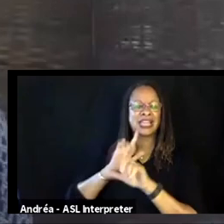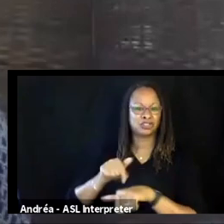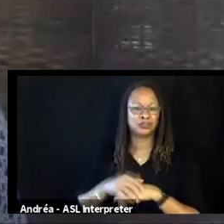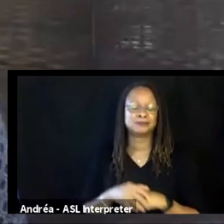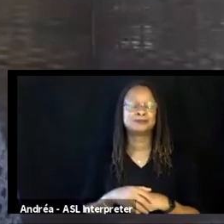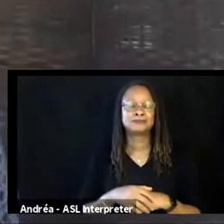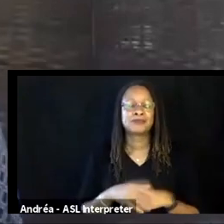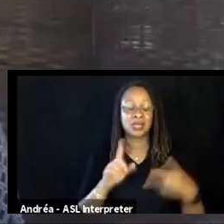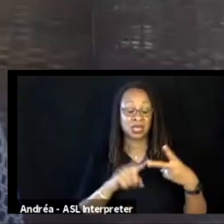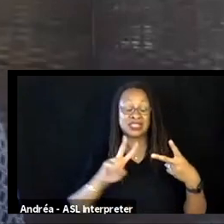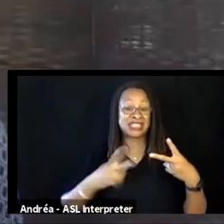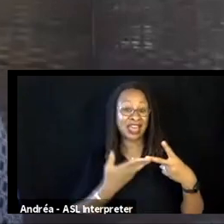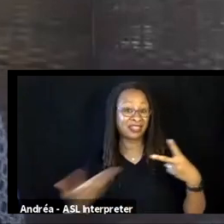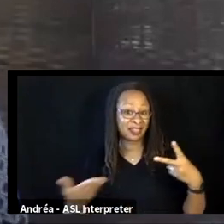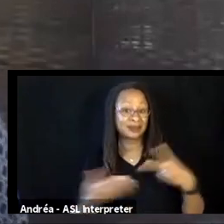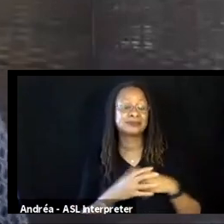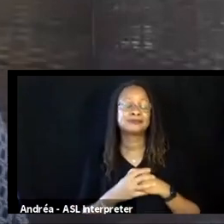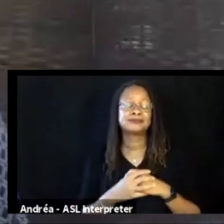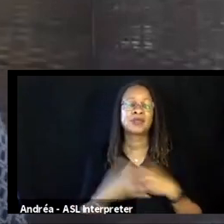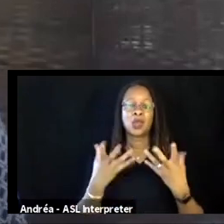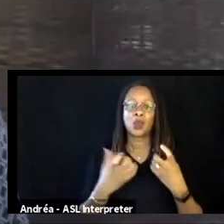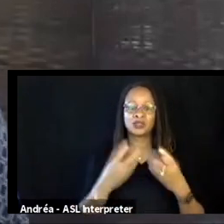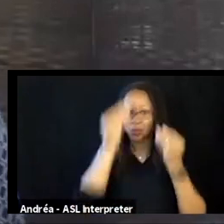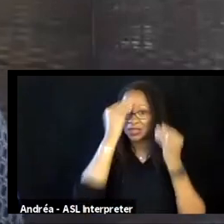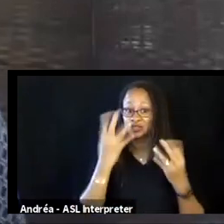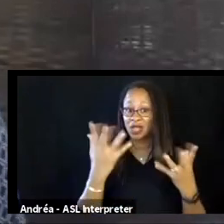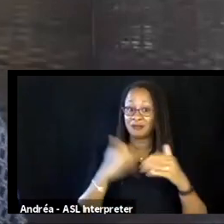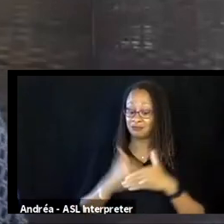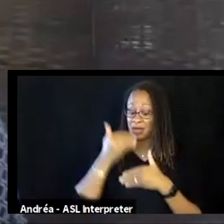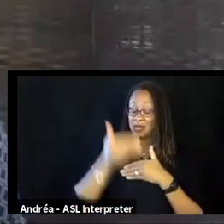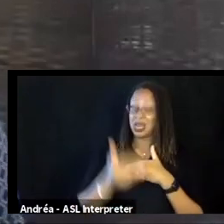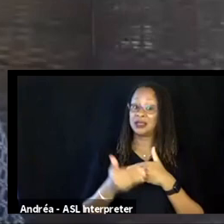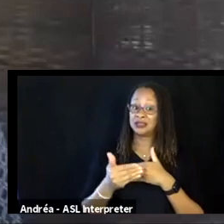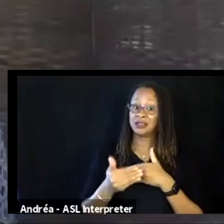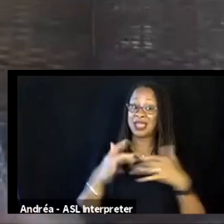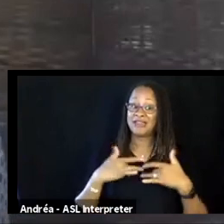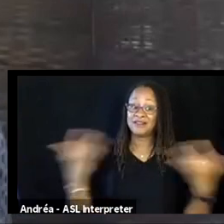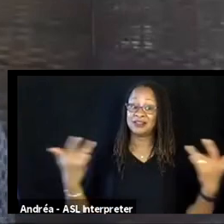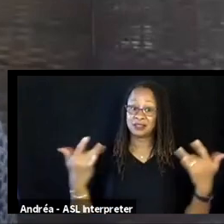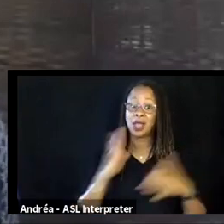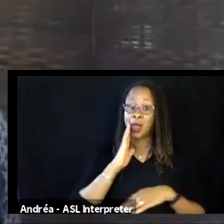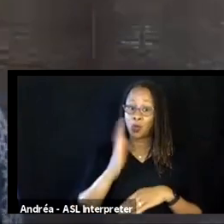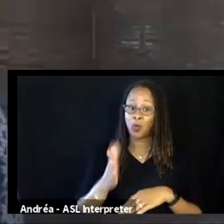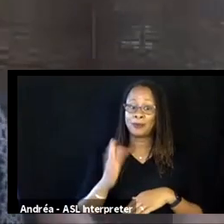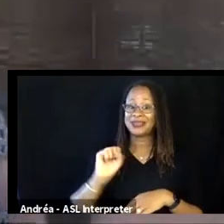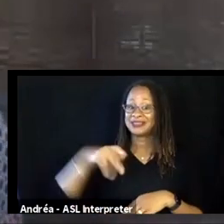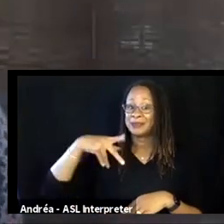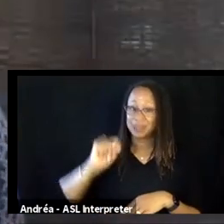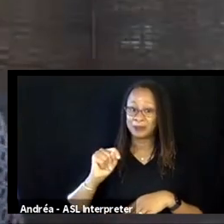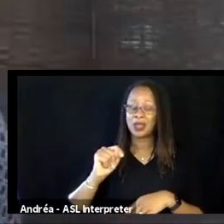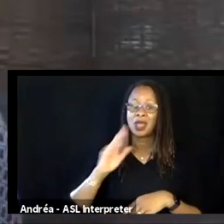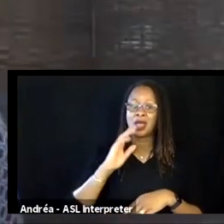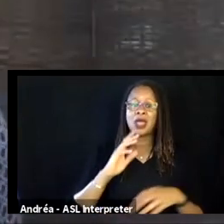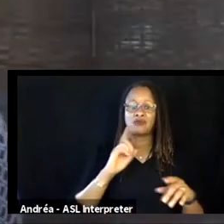So that's one. And number two, we wanted to let you know that our next event will be in September, and we're really